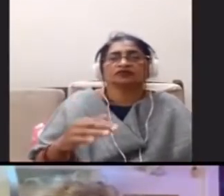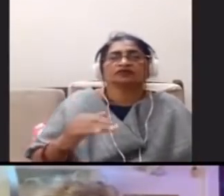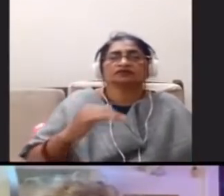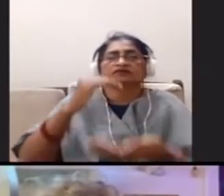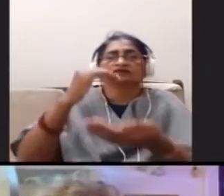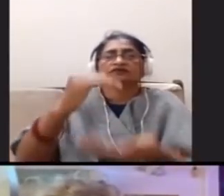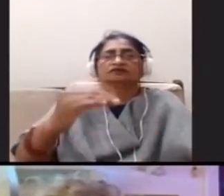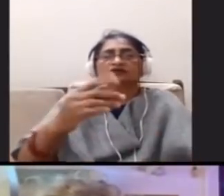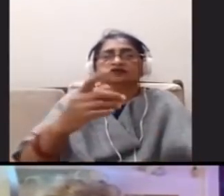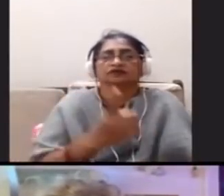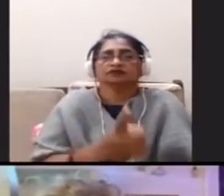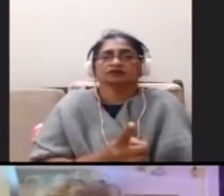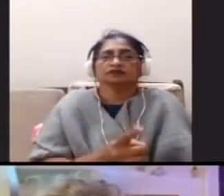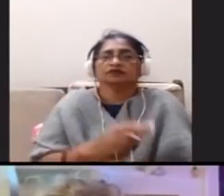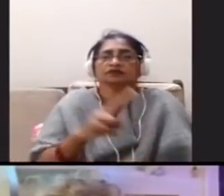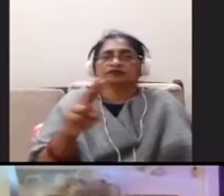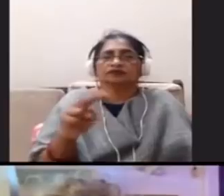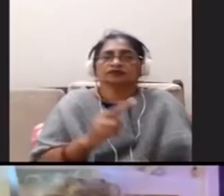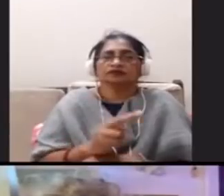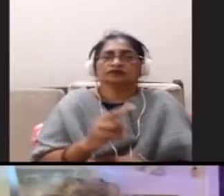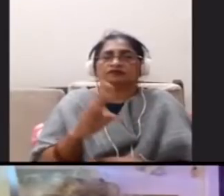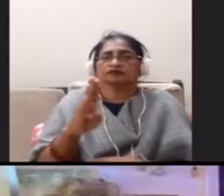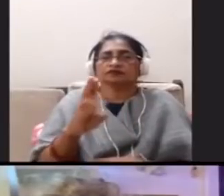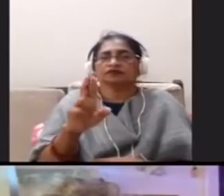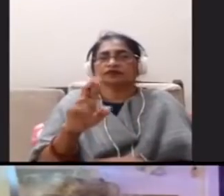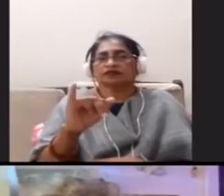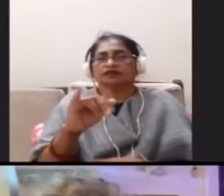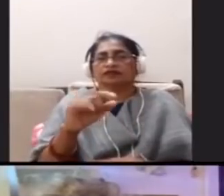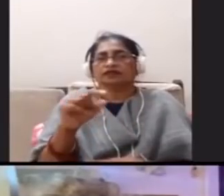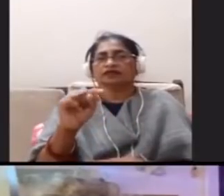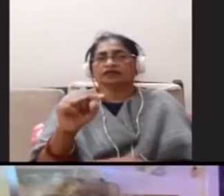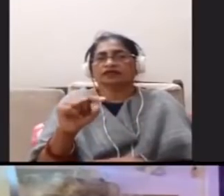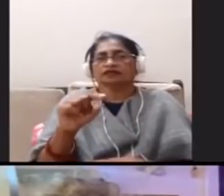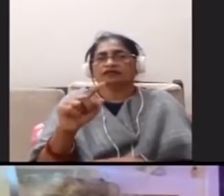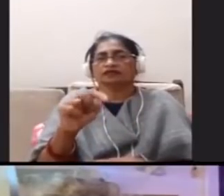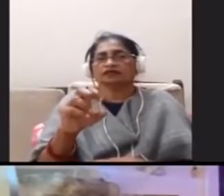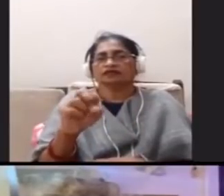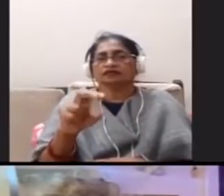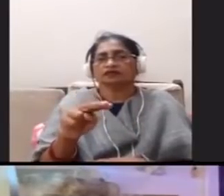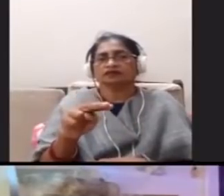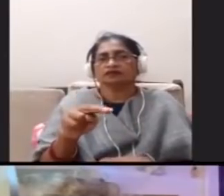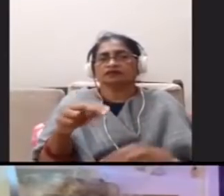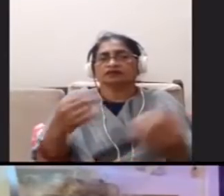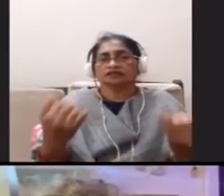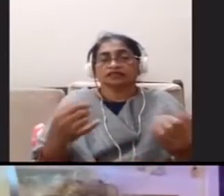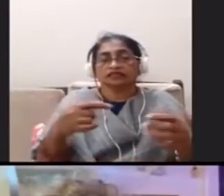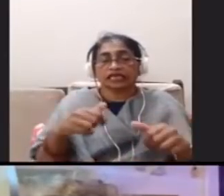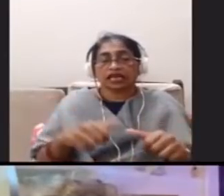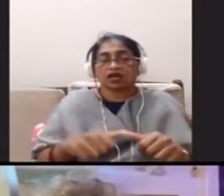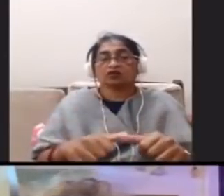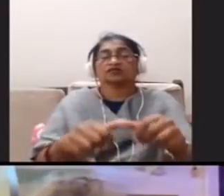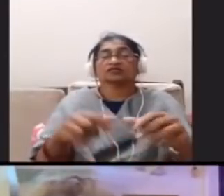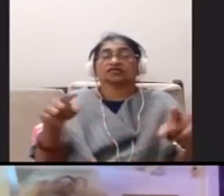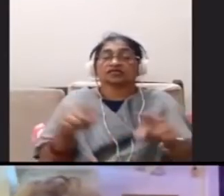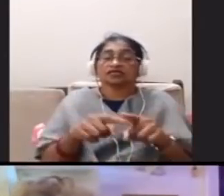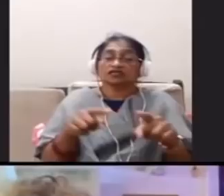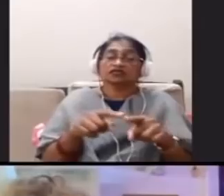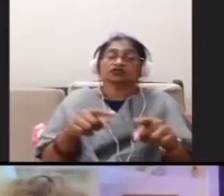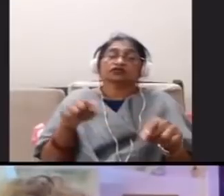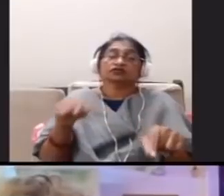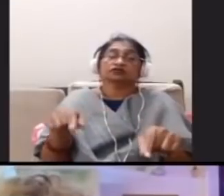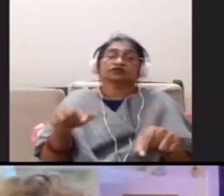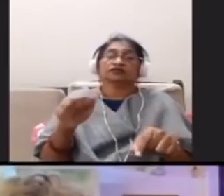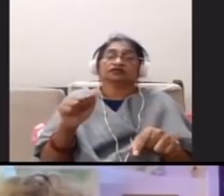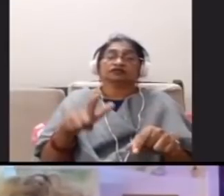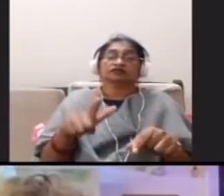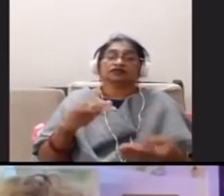by the University of Brighton. She is still regularly involved with them as an alumnus. In the year 2000, Alison gave birth to her